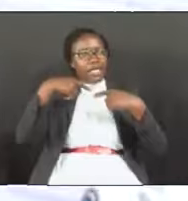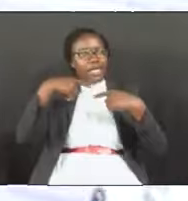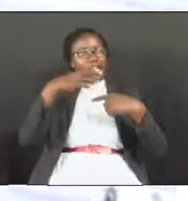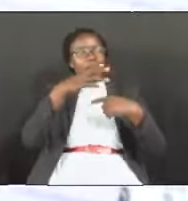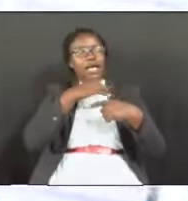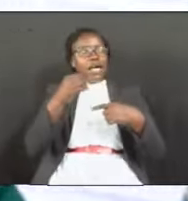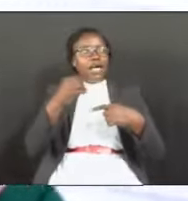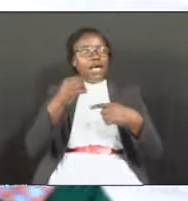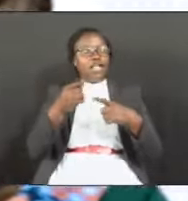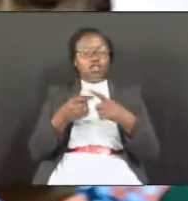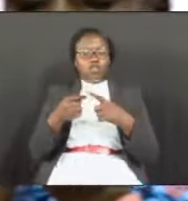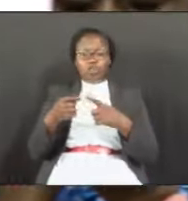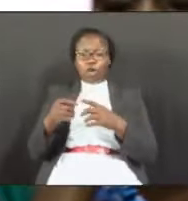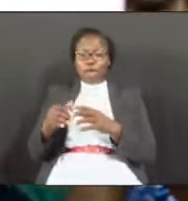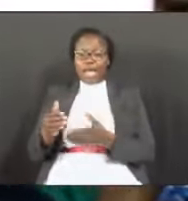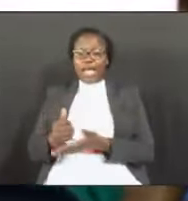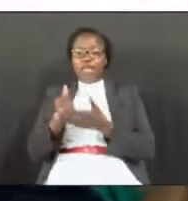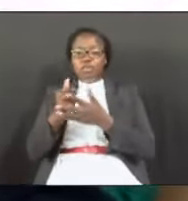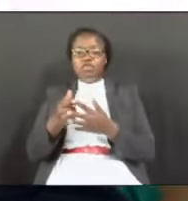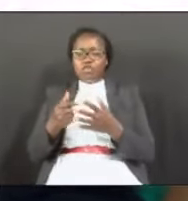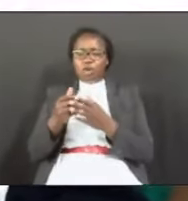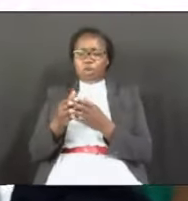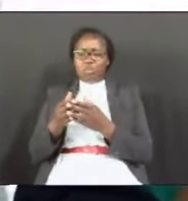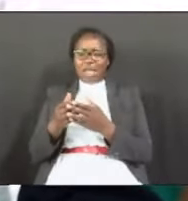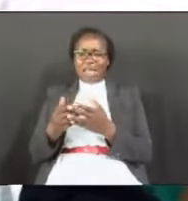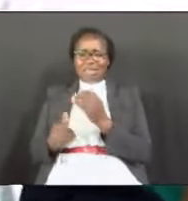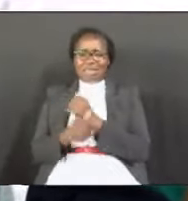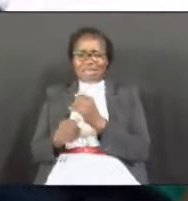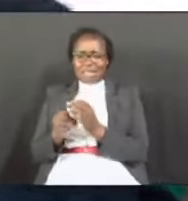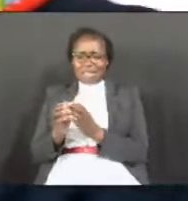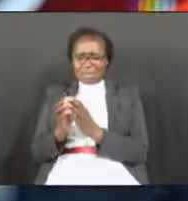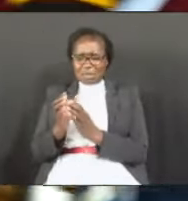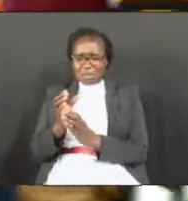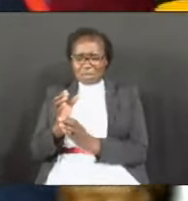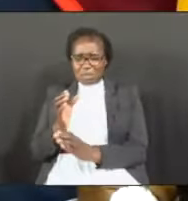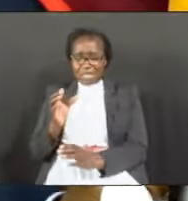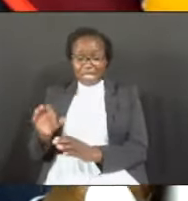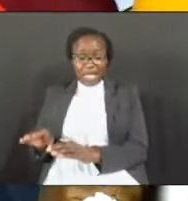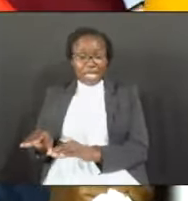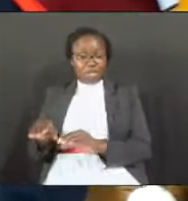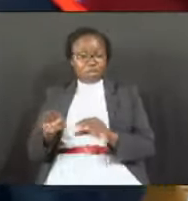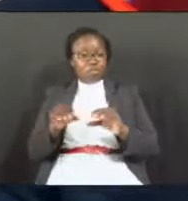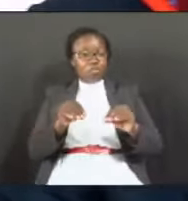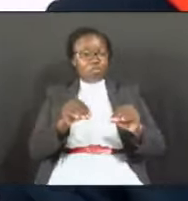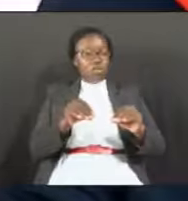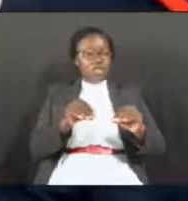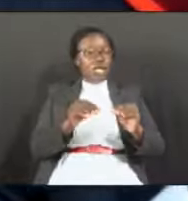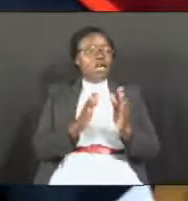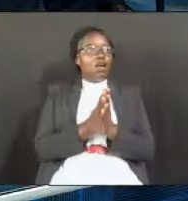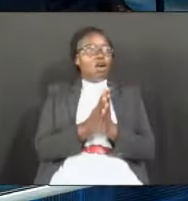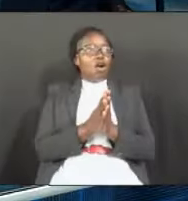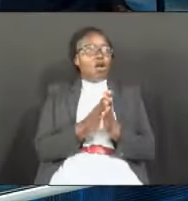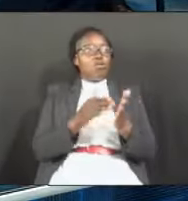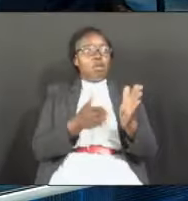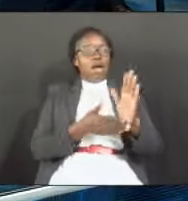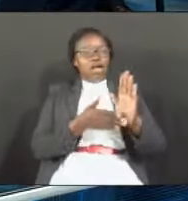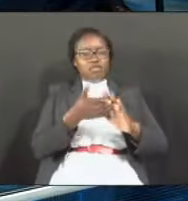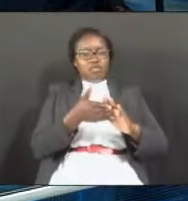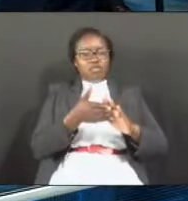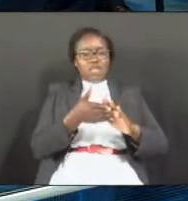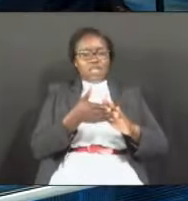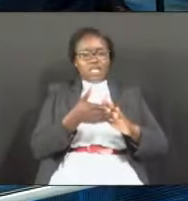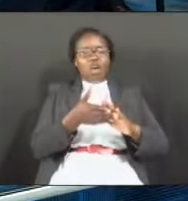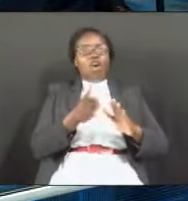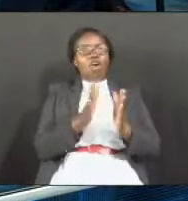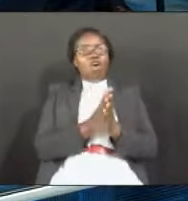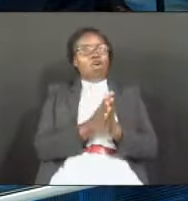brought me up from the horrible pit and from the mire clay and set my